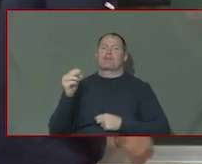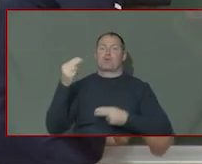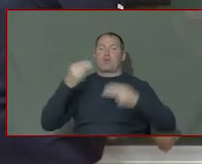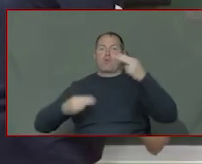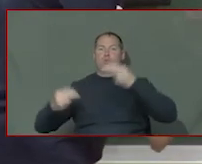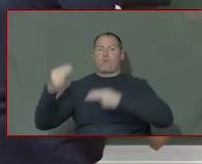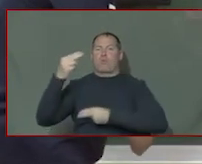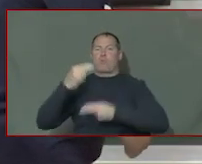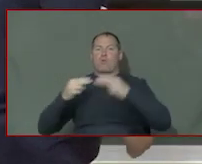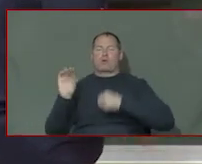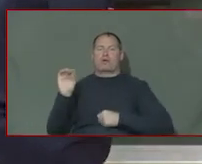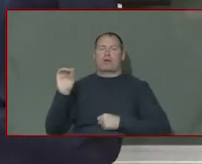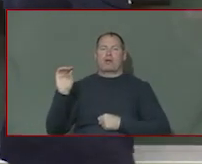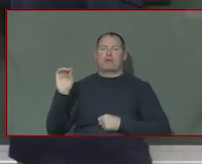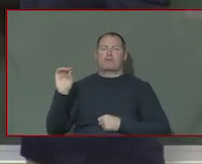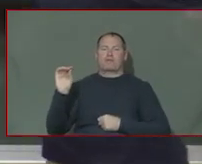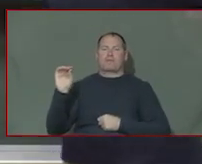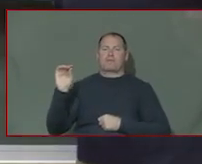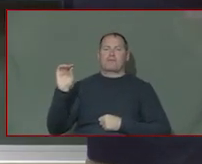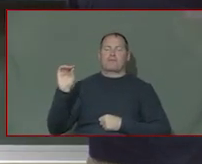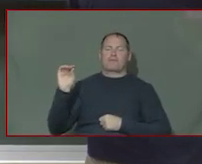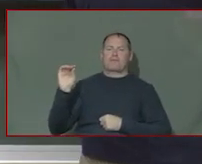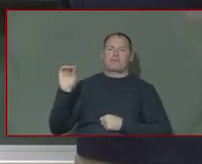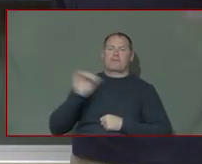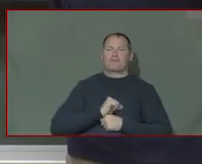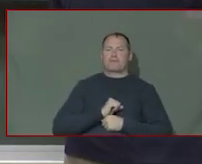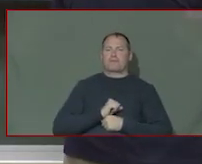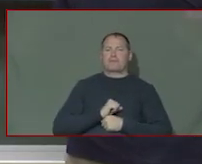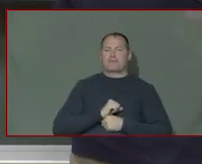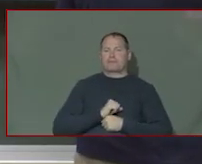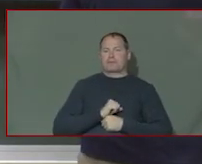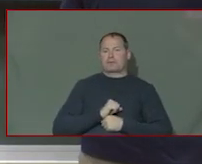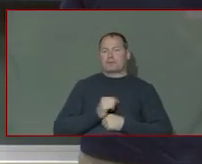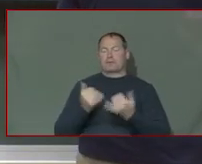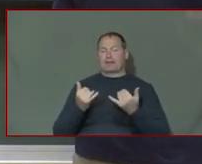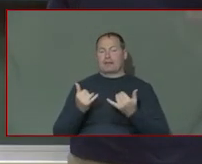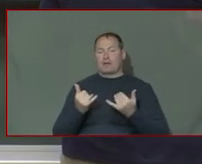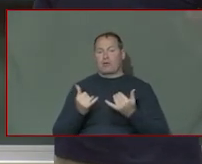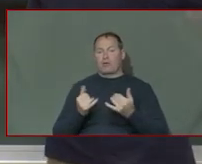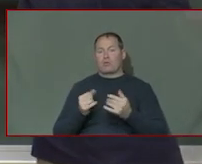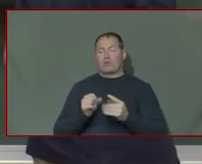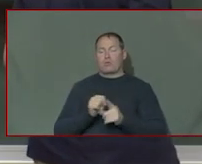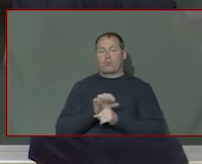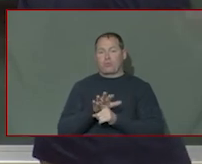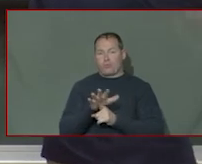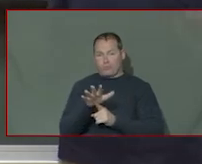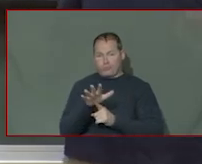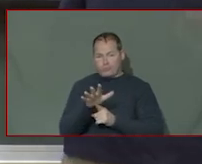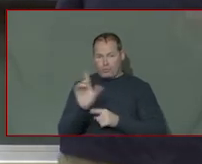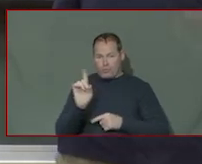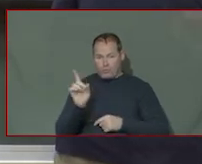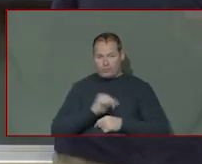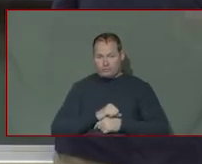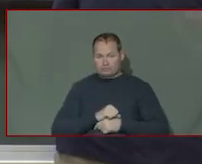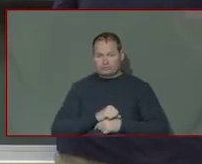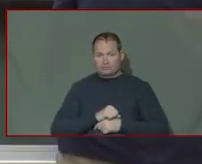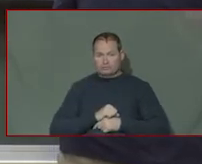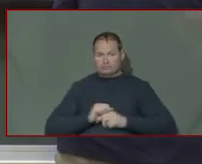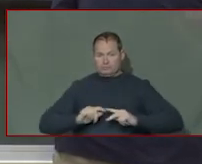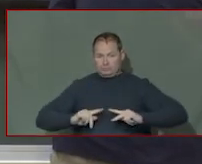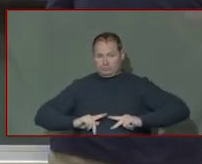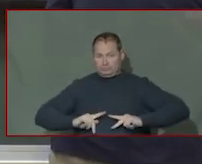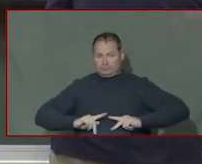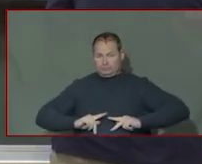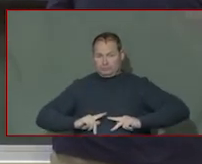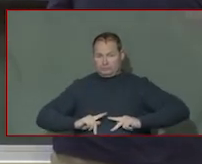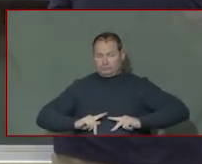hormone is released here from these glands called the adrenal gland. So here's the kidney. The kidney